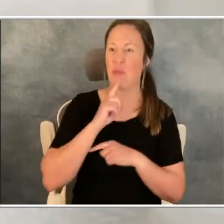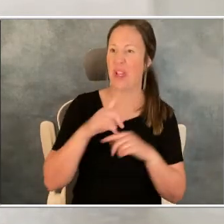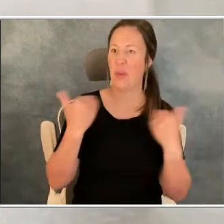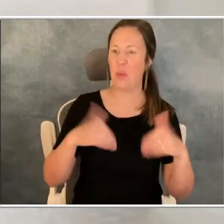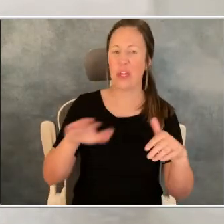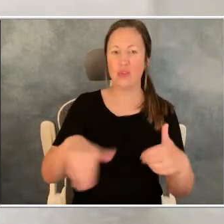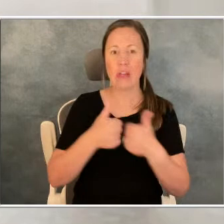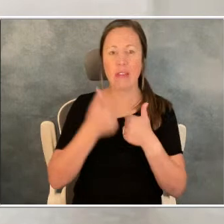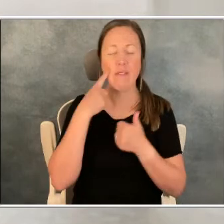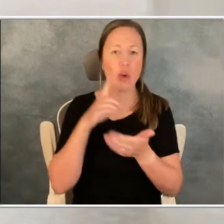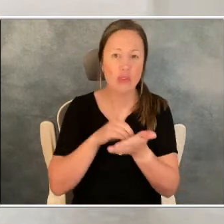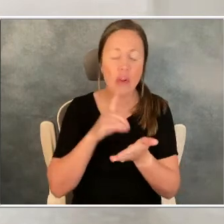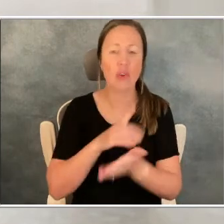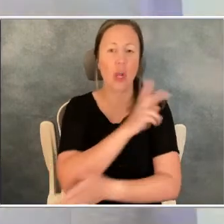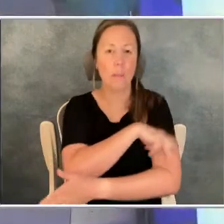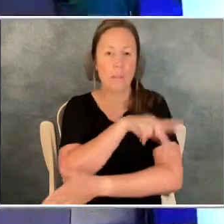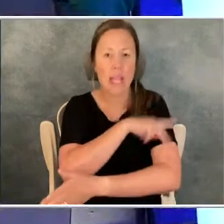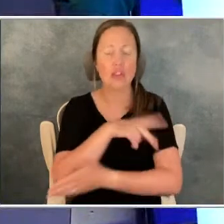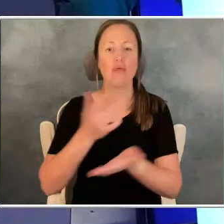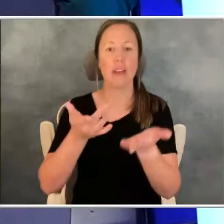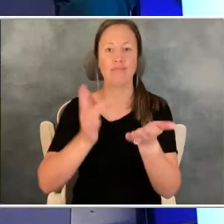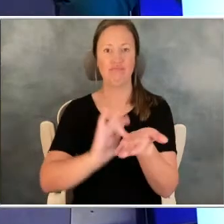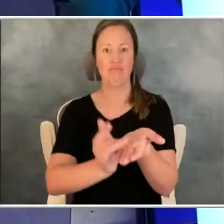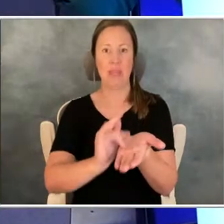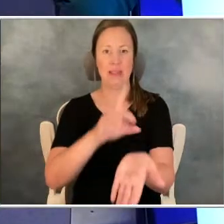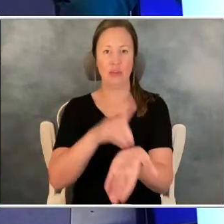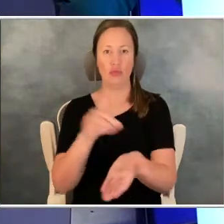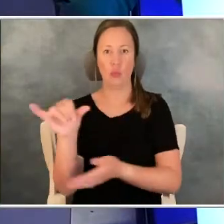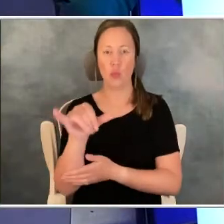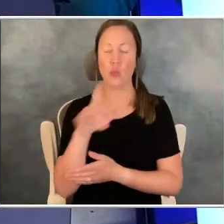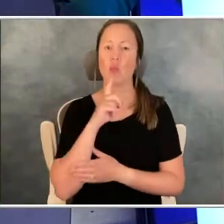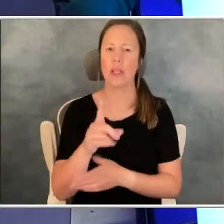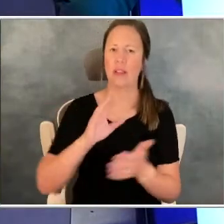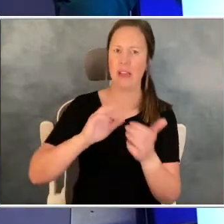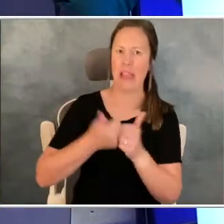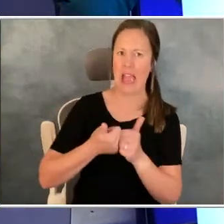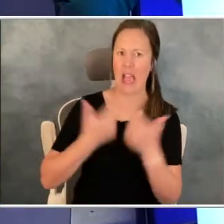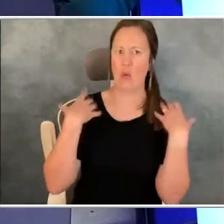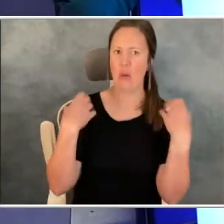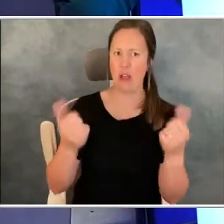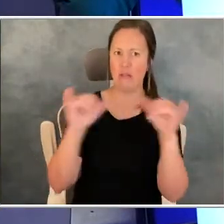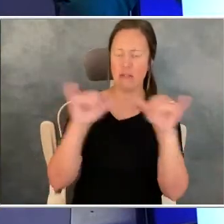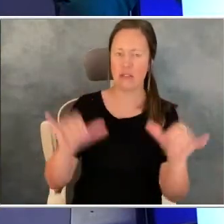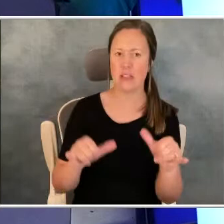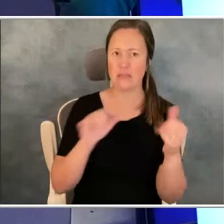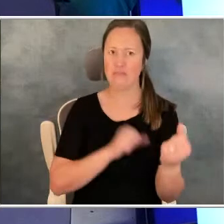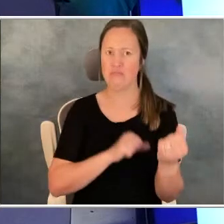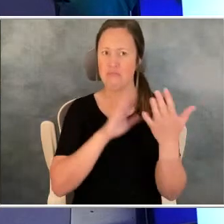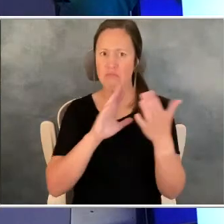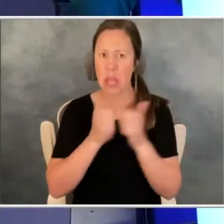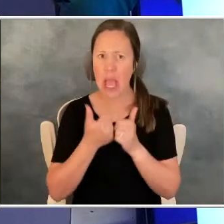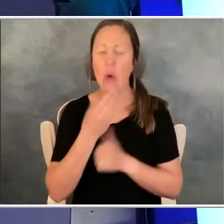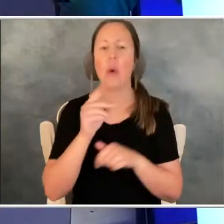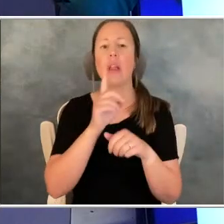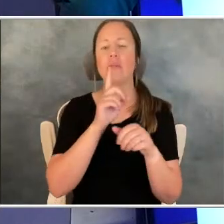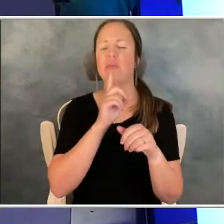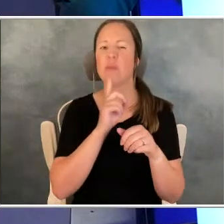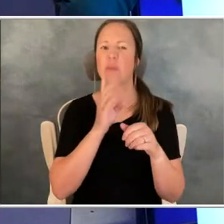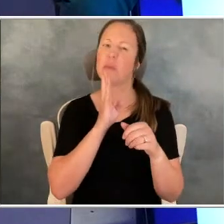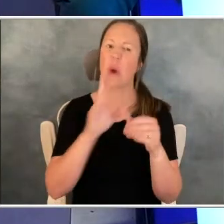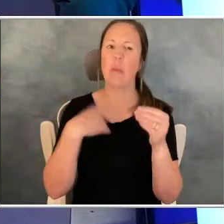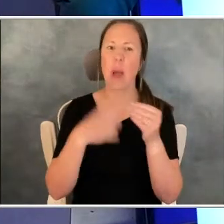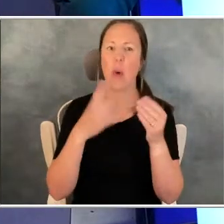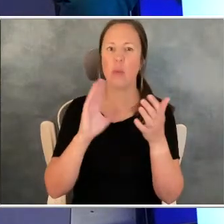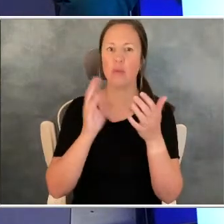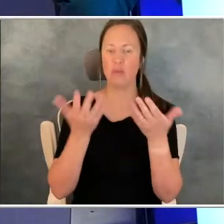patients. And today, we're going to hear about how the health system is handling those shortages and talk about what it means nationally as well as locally. We're going to talk about what we can